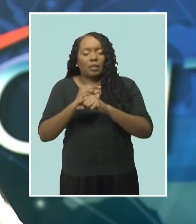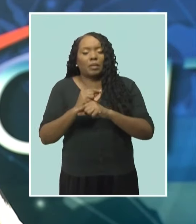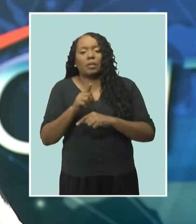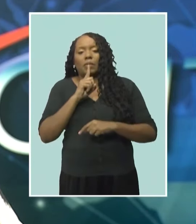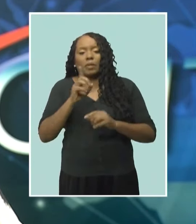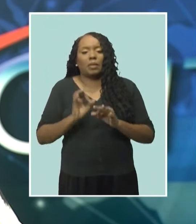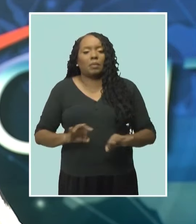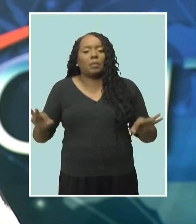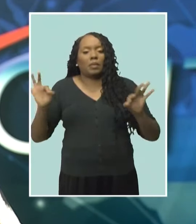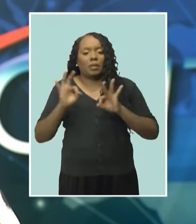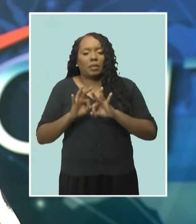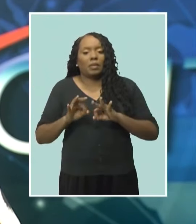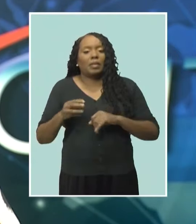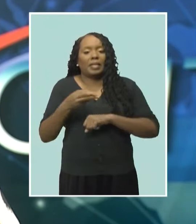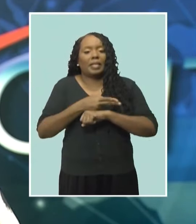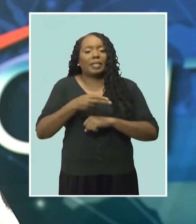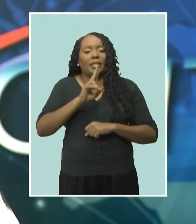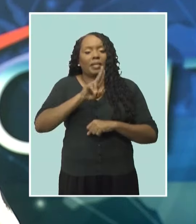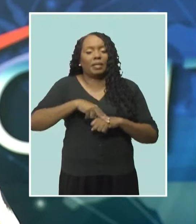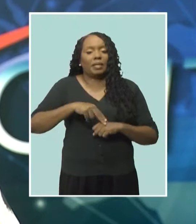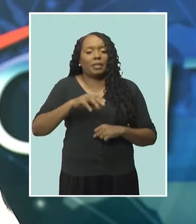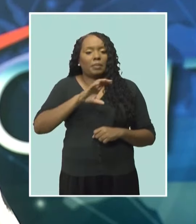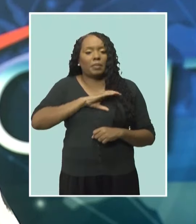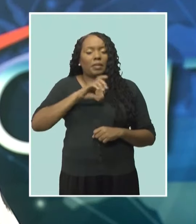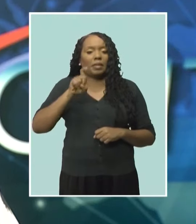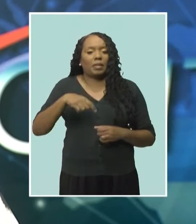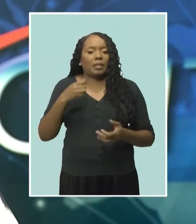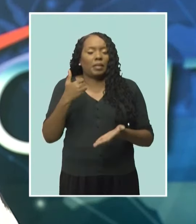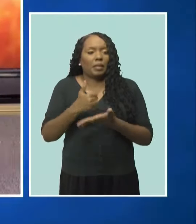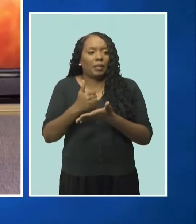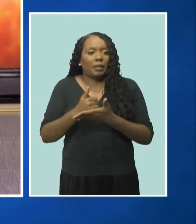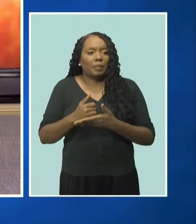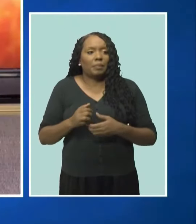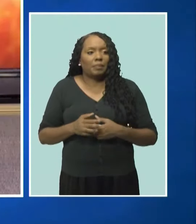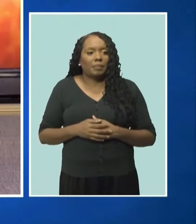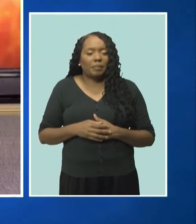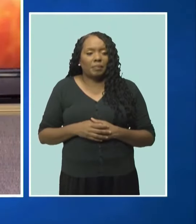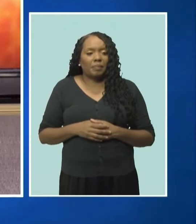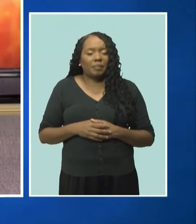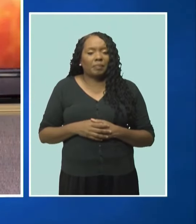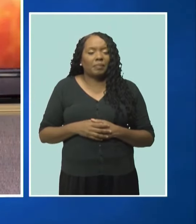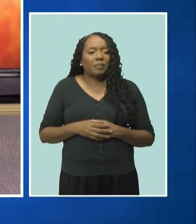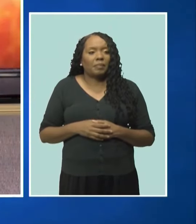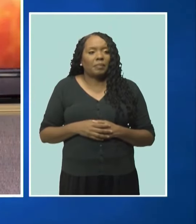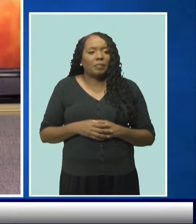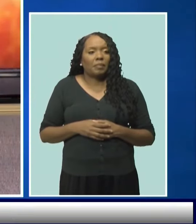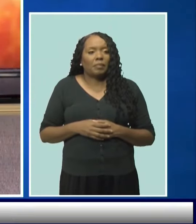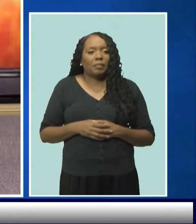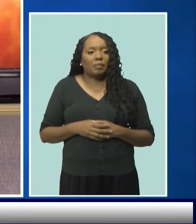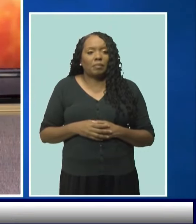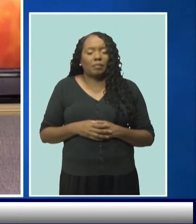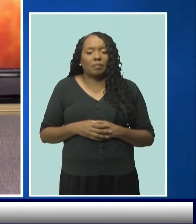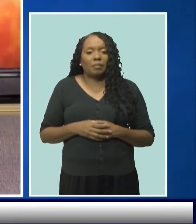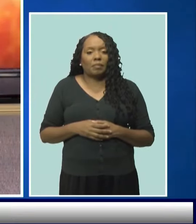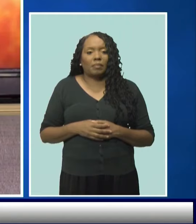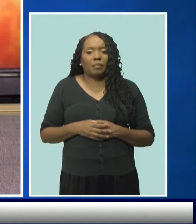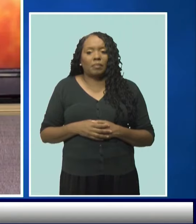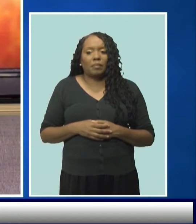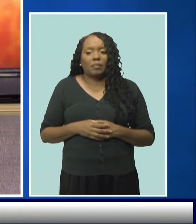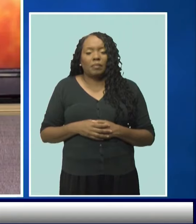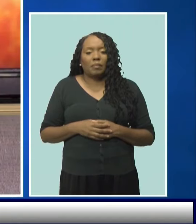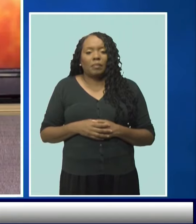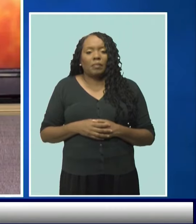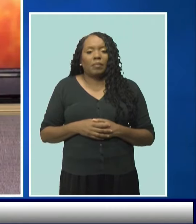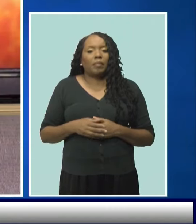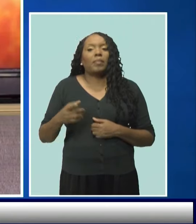says the Haitian National Police need help. I think we really probably need to hear from the leadership of the Haitian